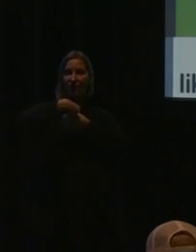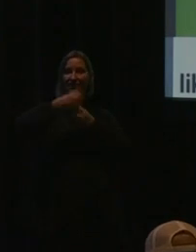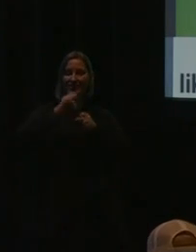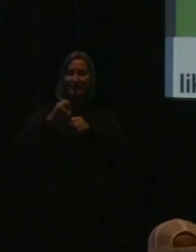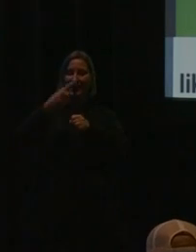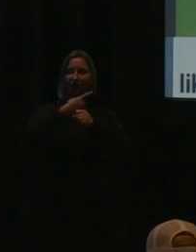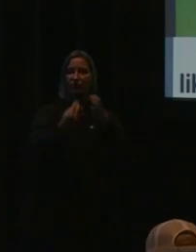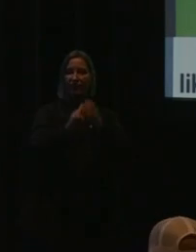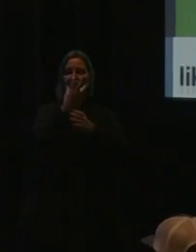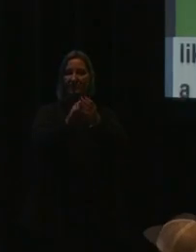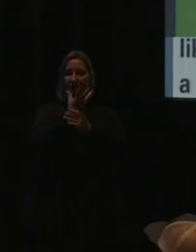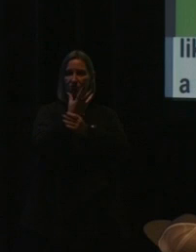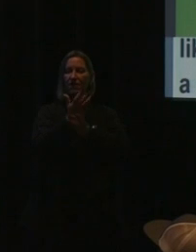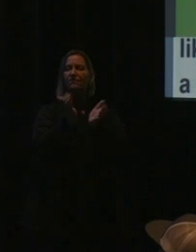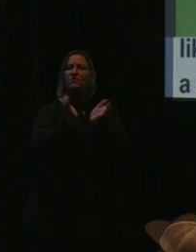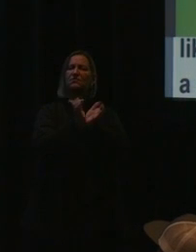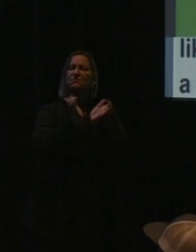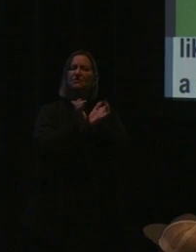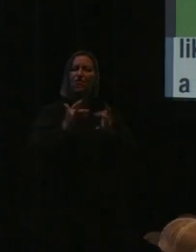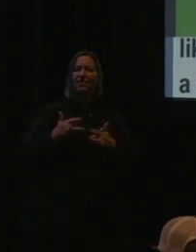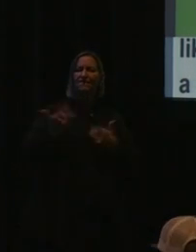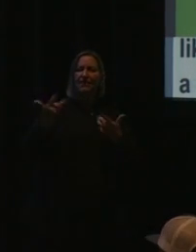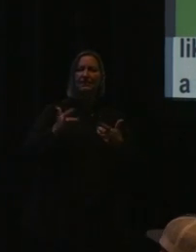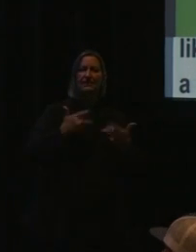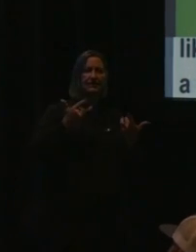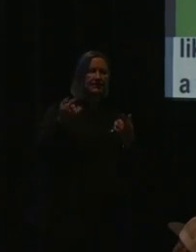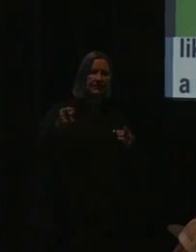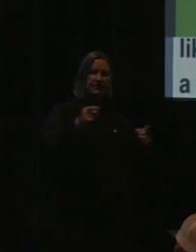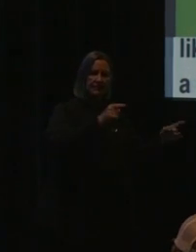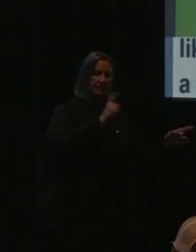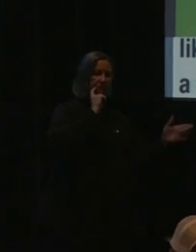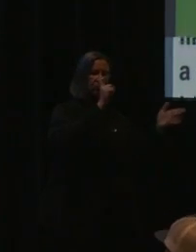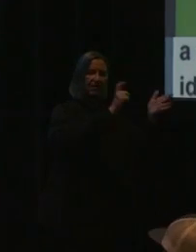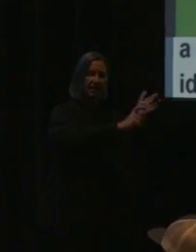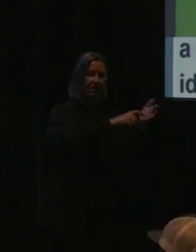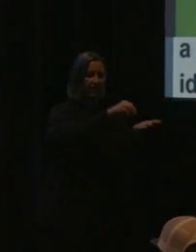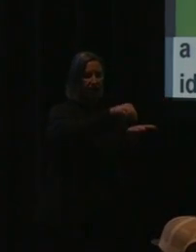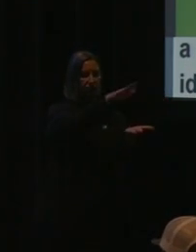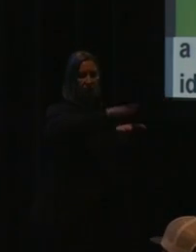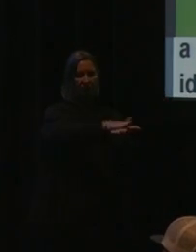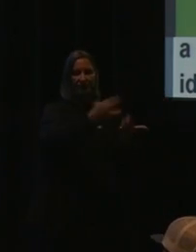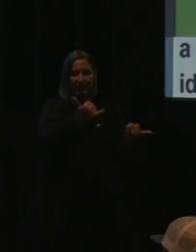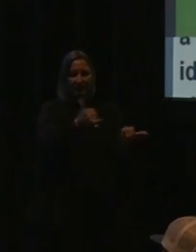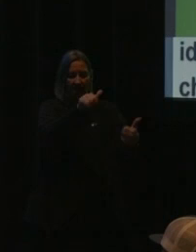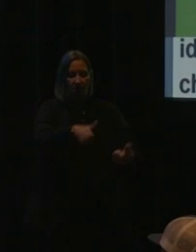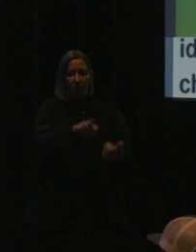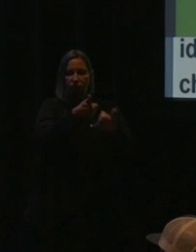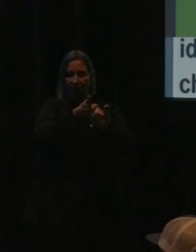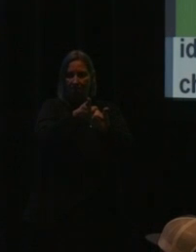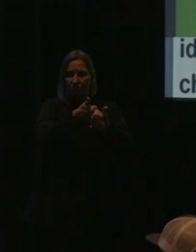a small series of events that will be aimed at identifying and documenting some of the current challenges and